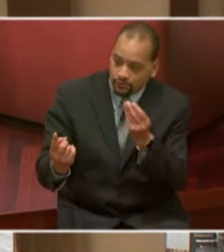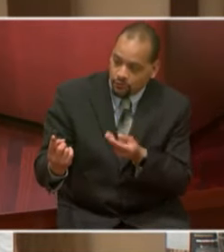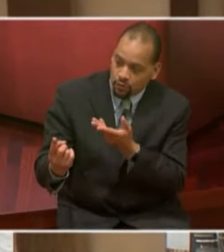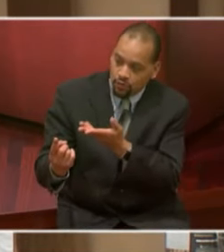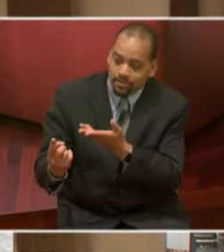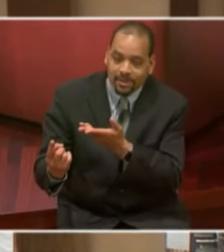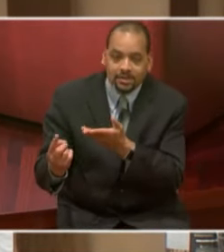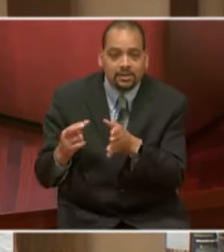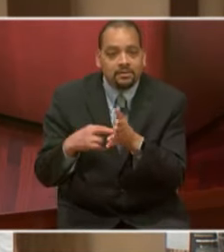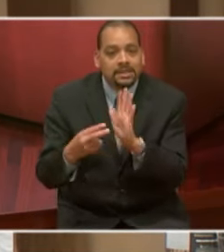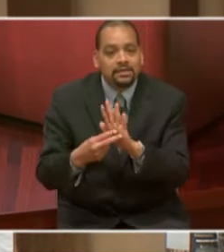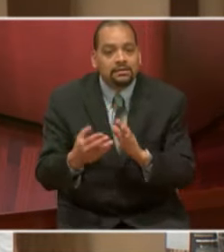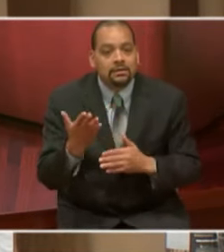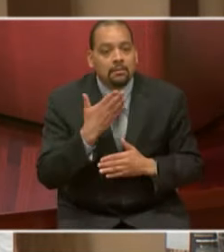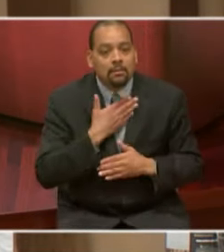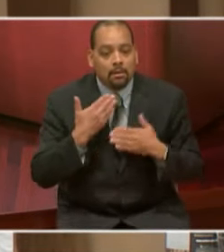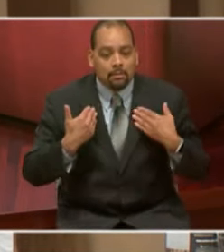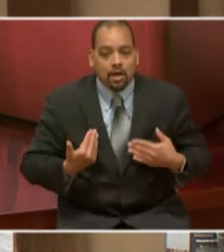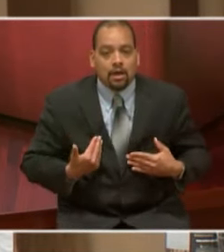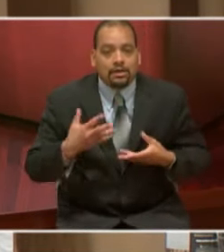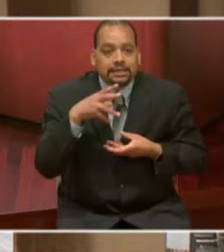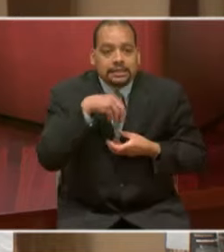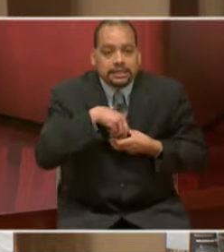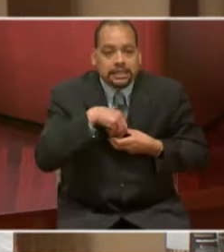And just treat everybody